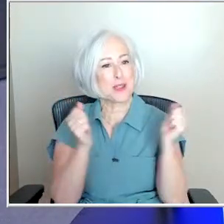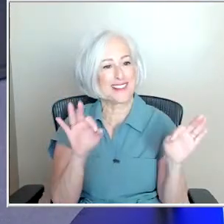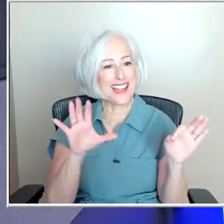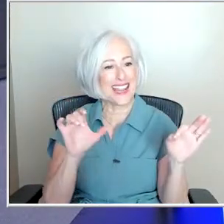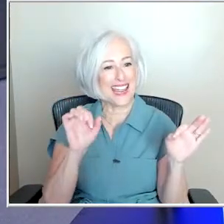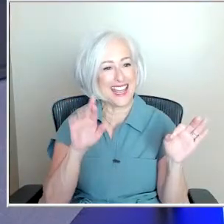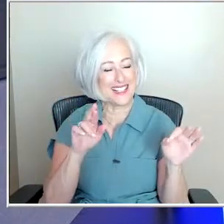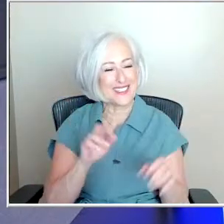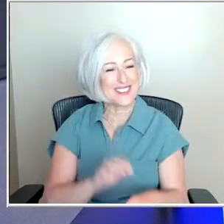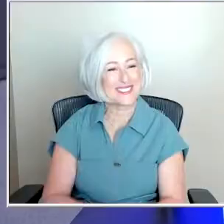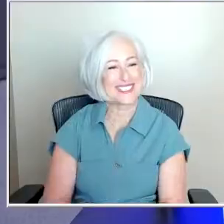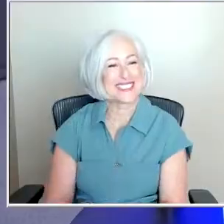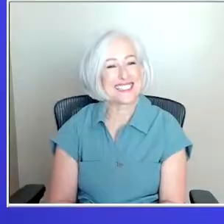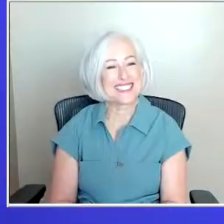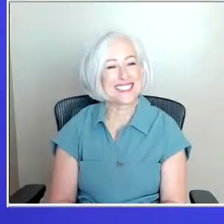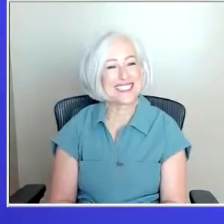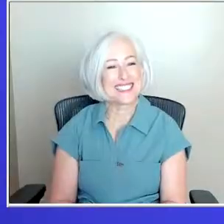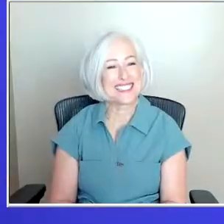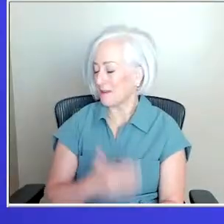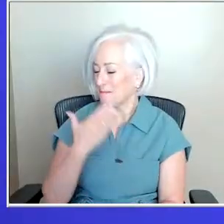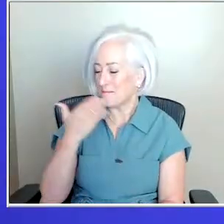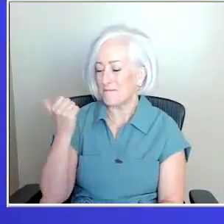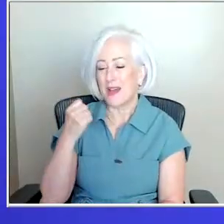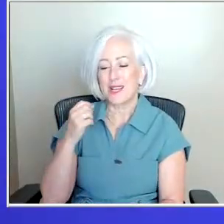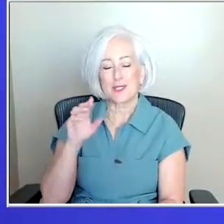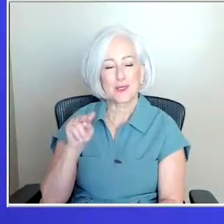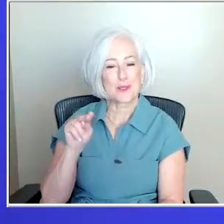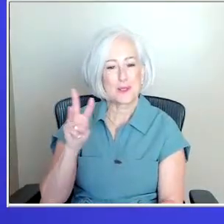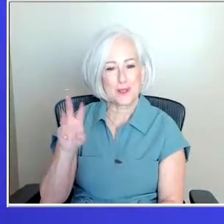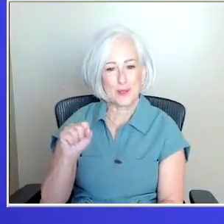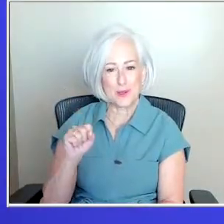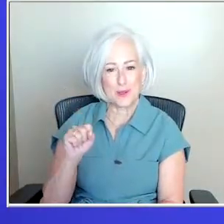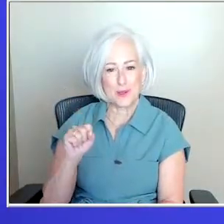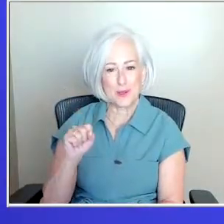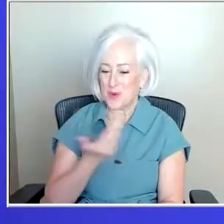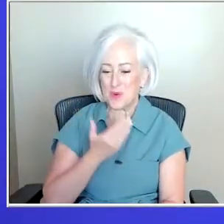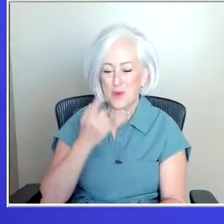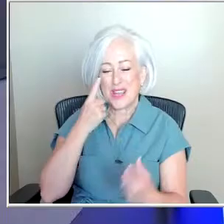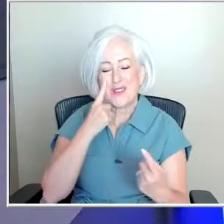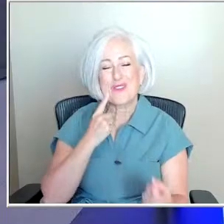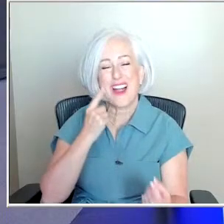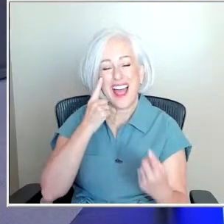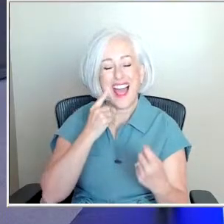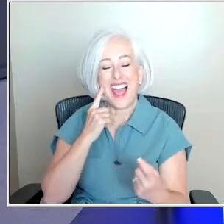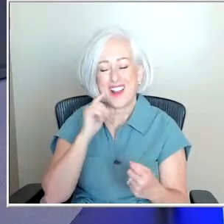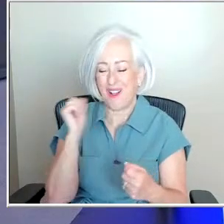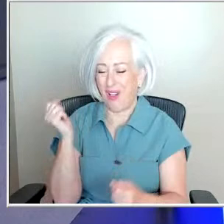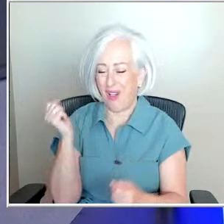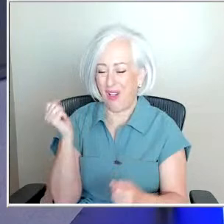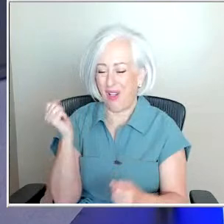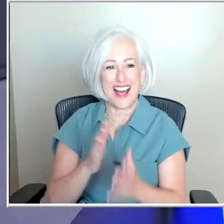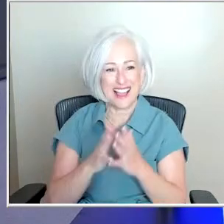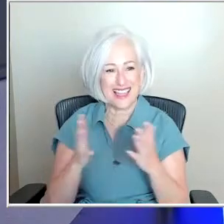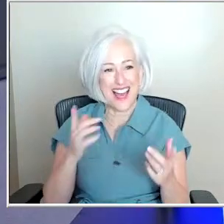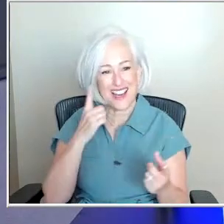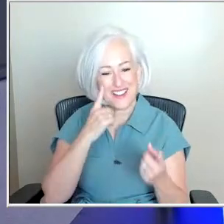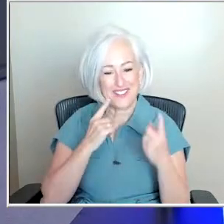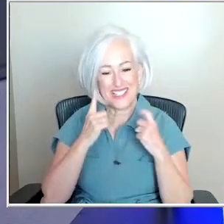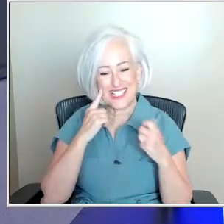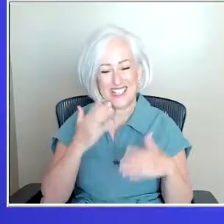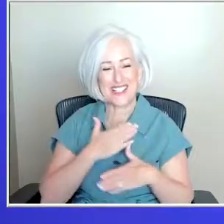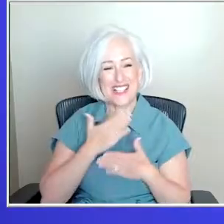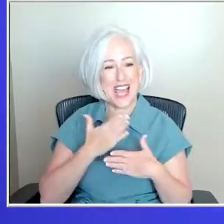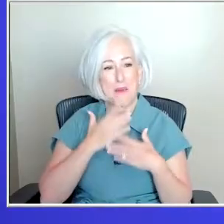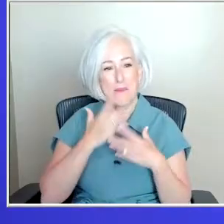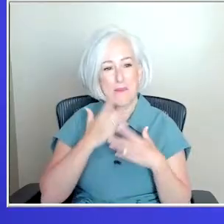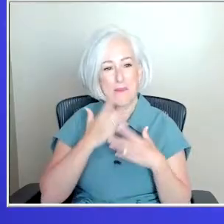news ever? It was. We all cried. Yeah. Lots of tears, lots of happy tears.